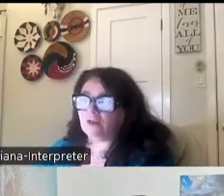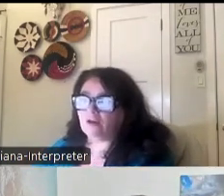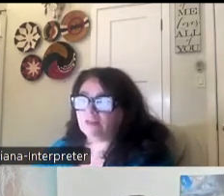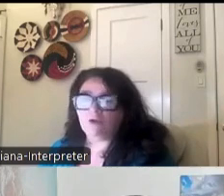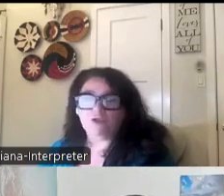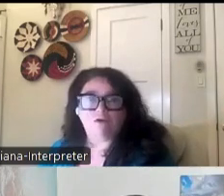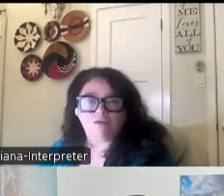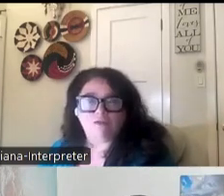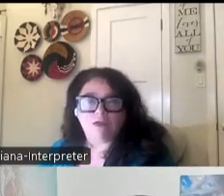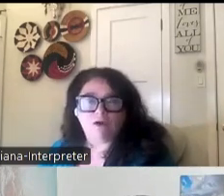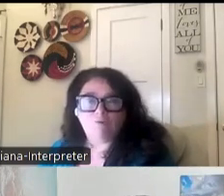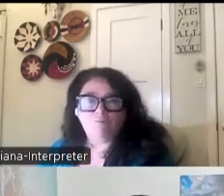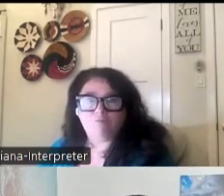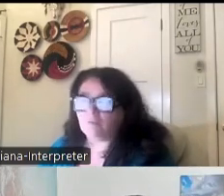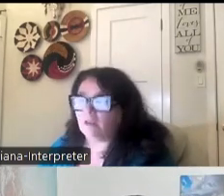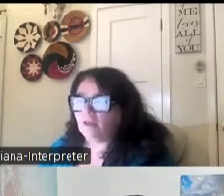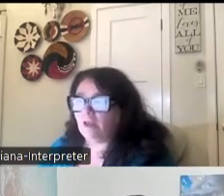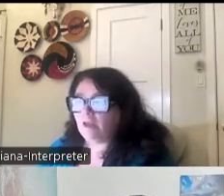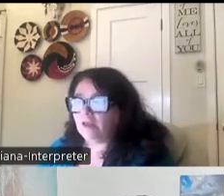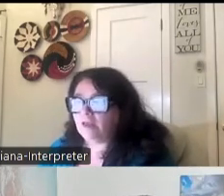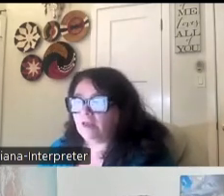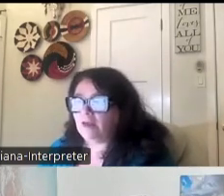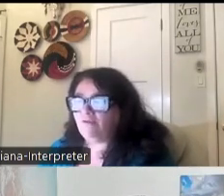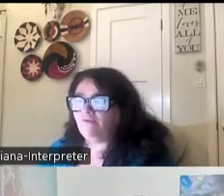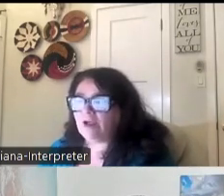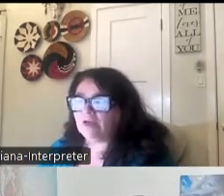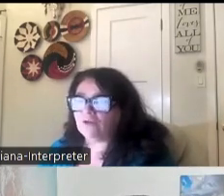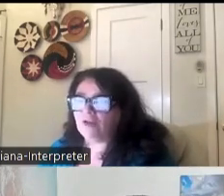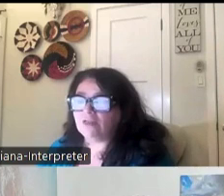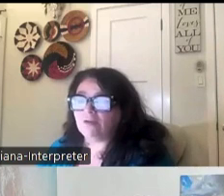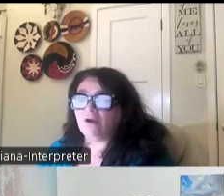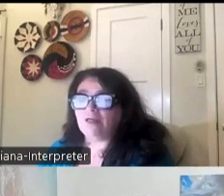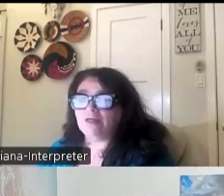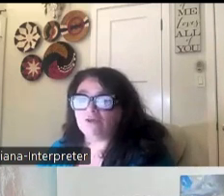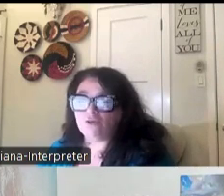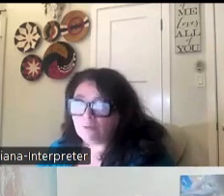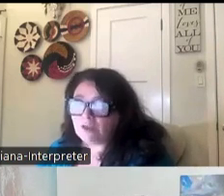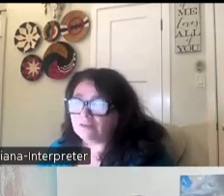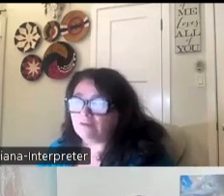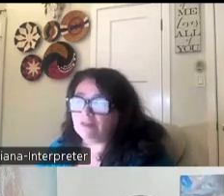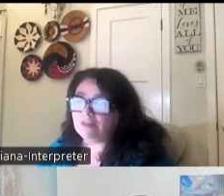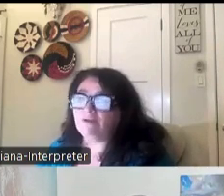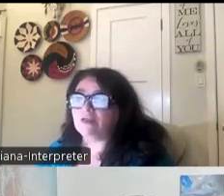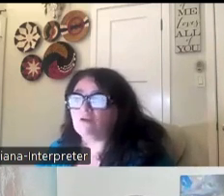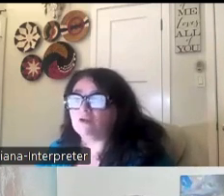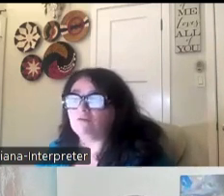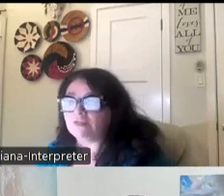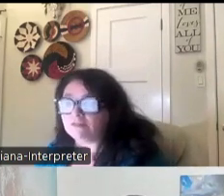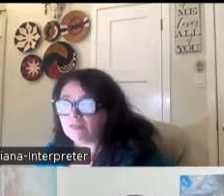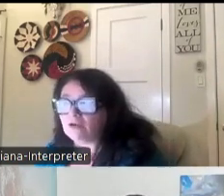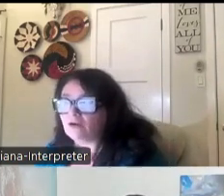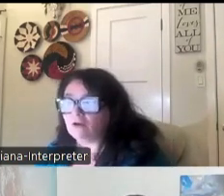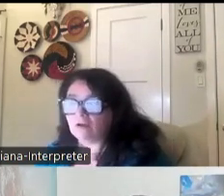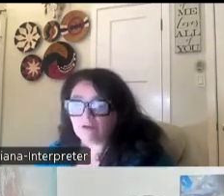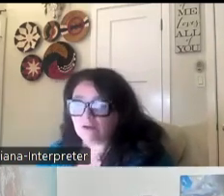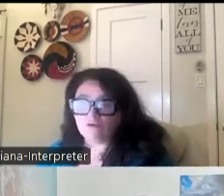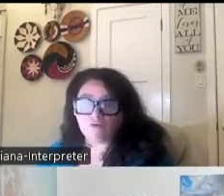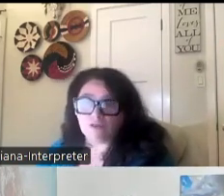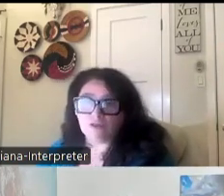as well as then an essential failure of the start of the rainy season in 2024-2025.